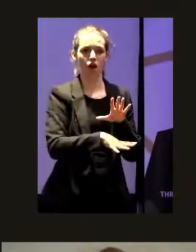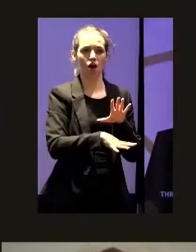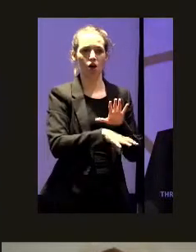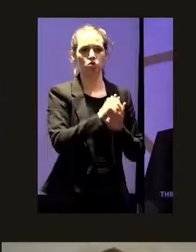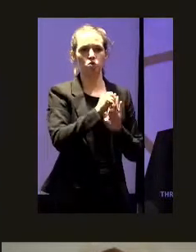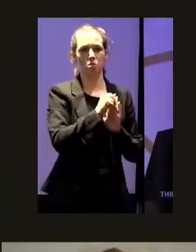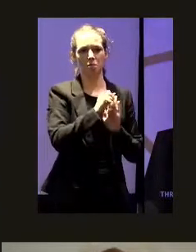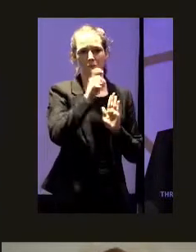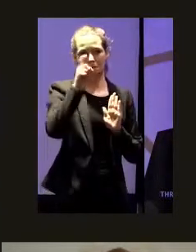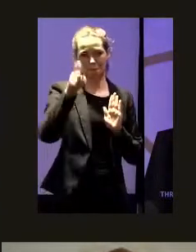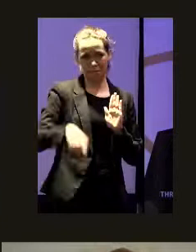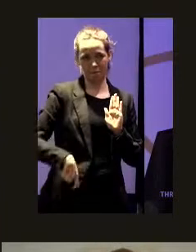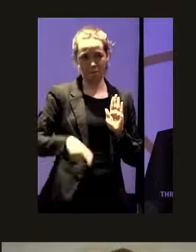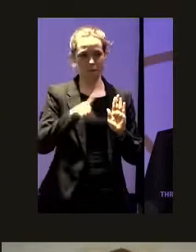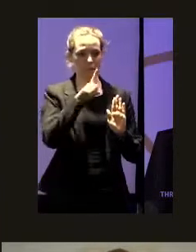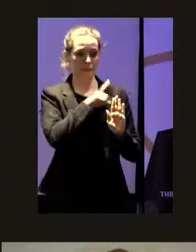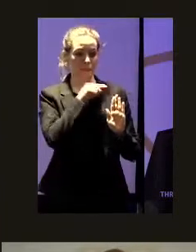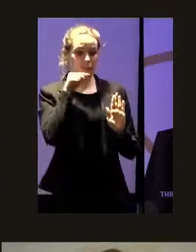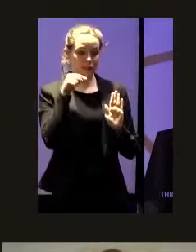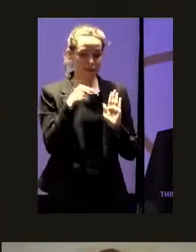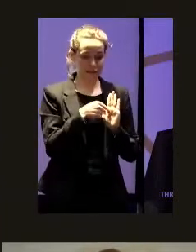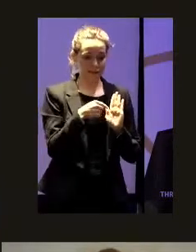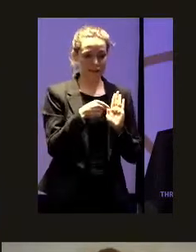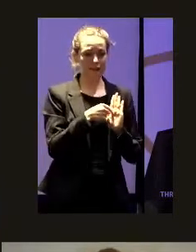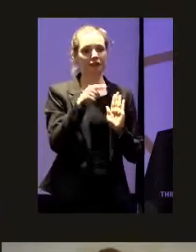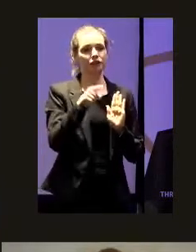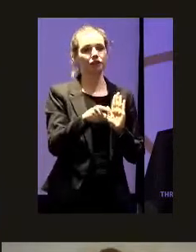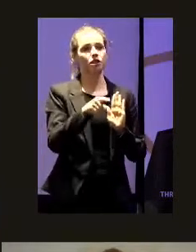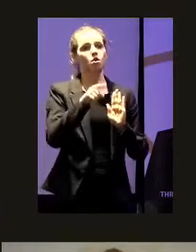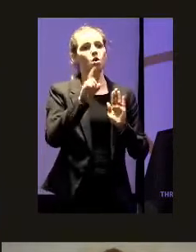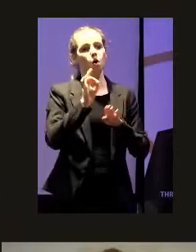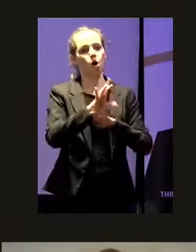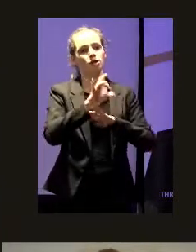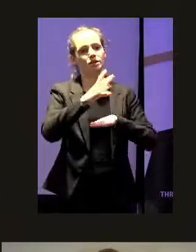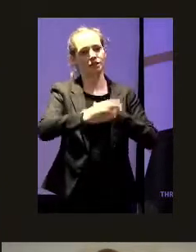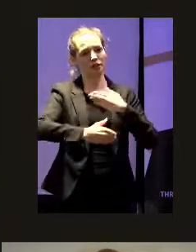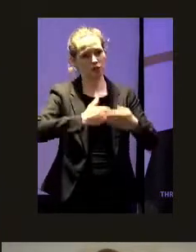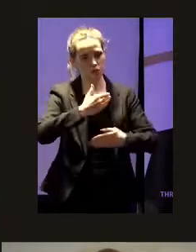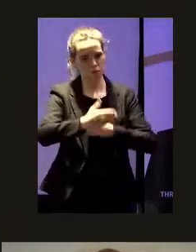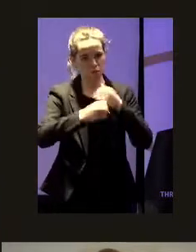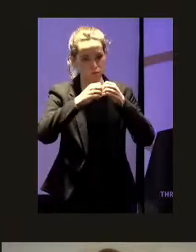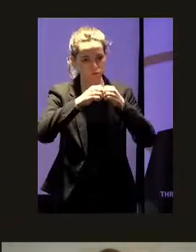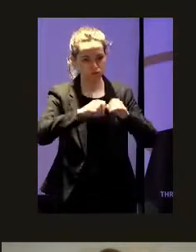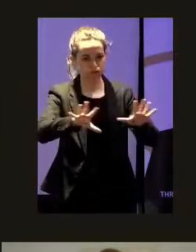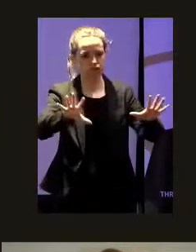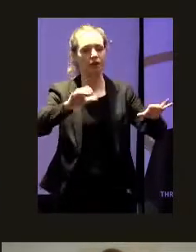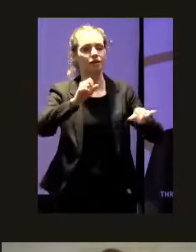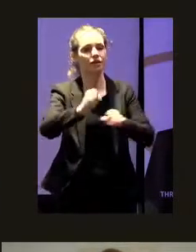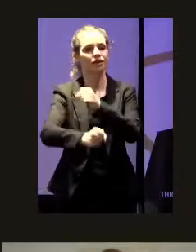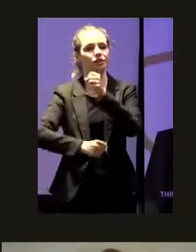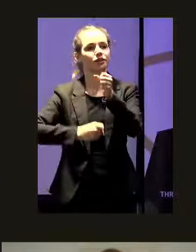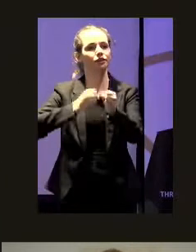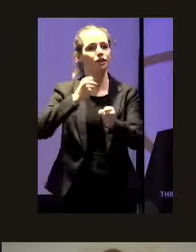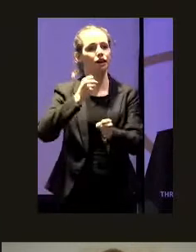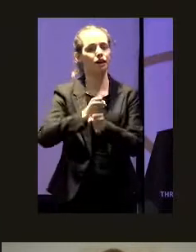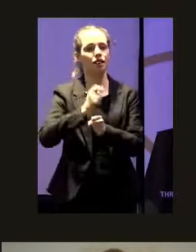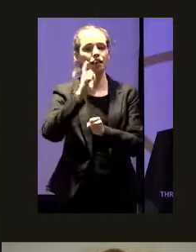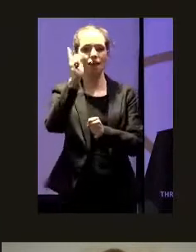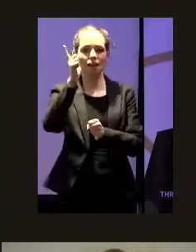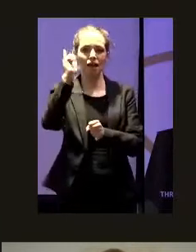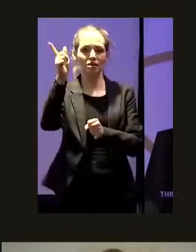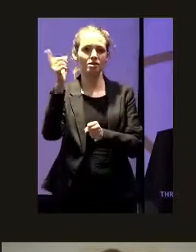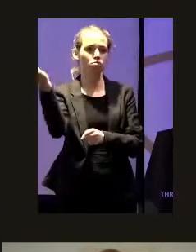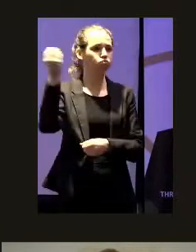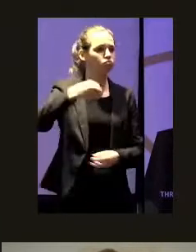of consultation probably sometime next year, and which will then have to get inputs